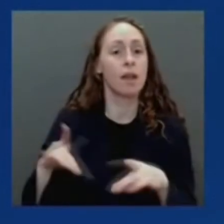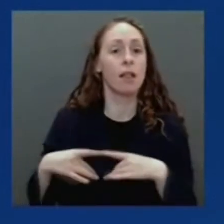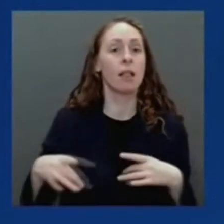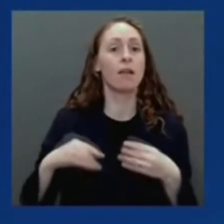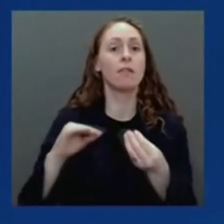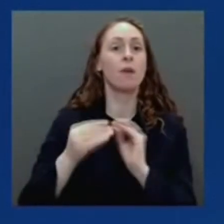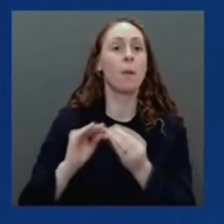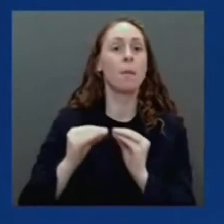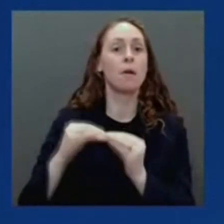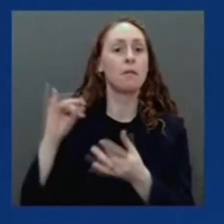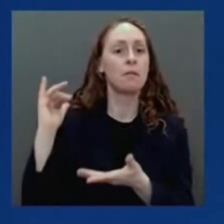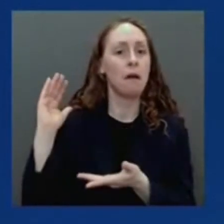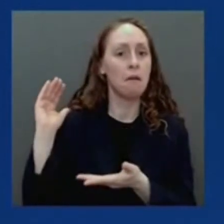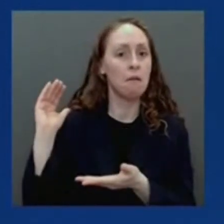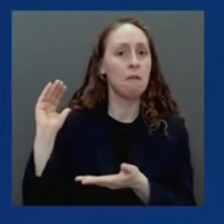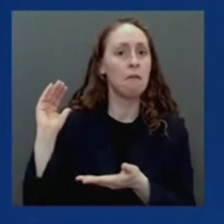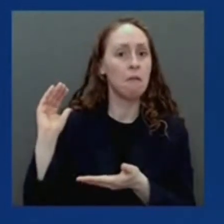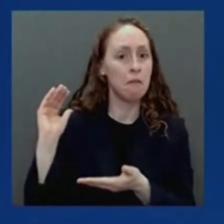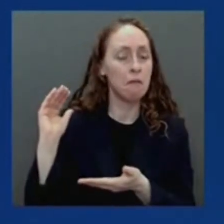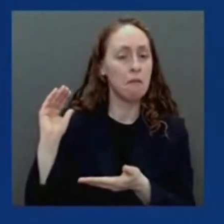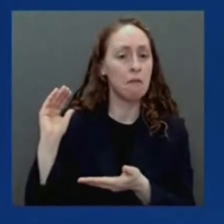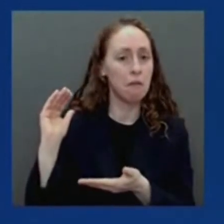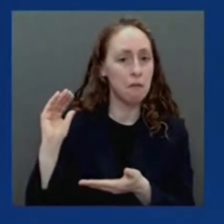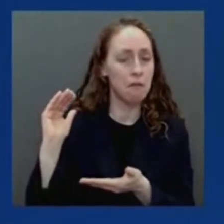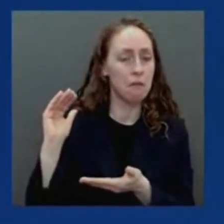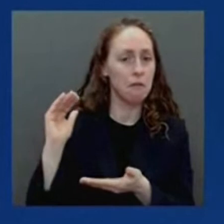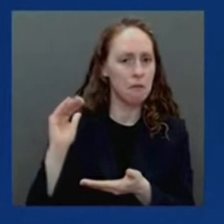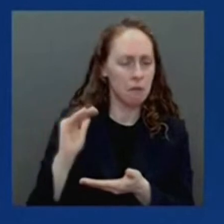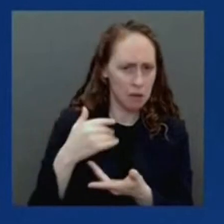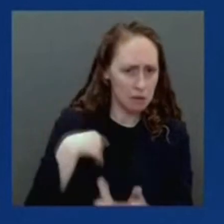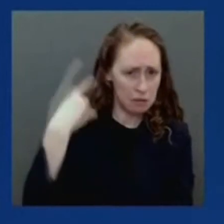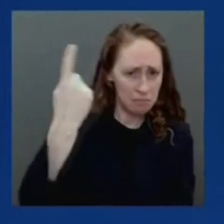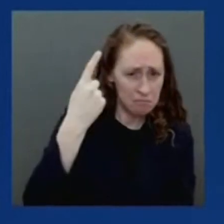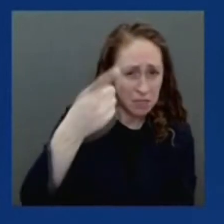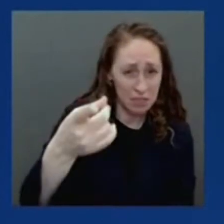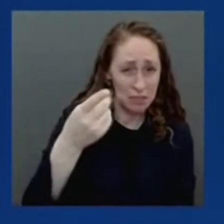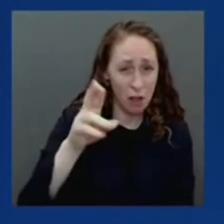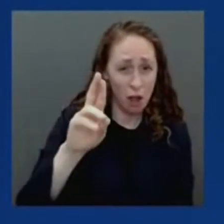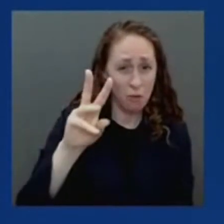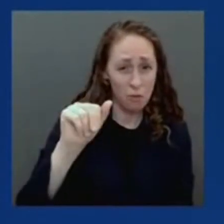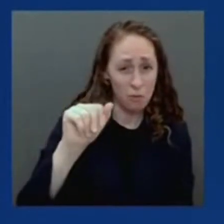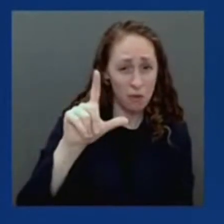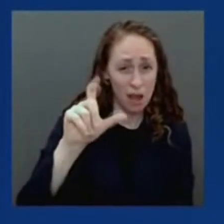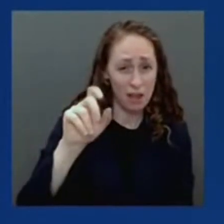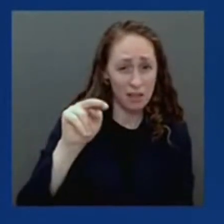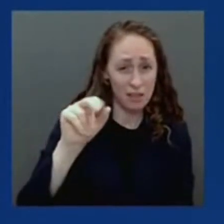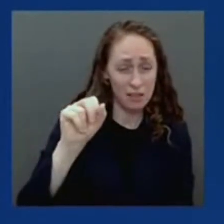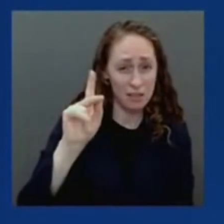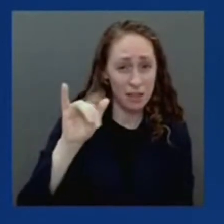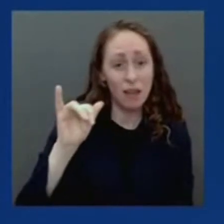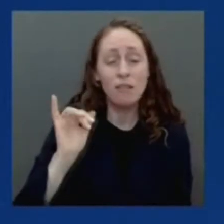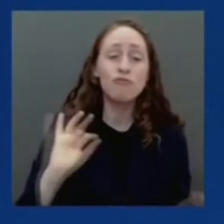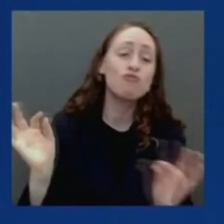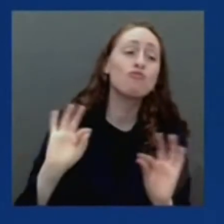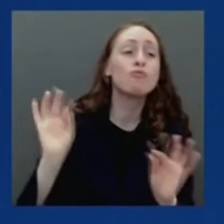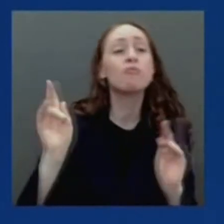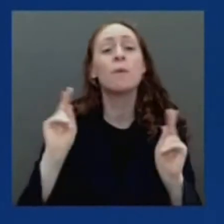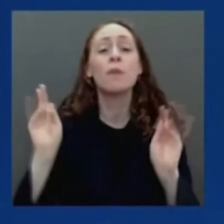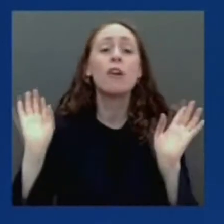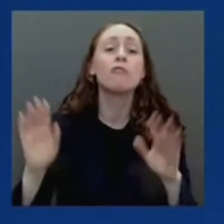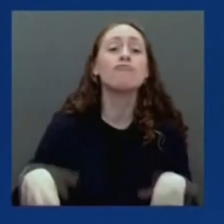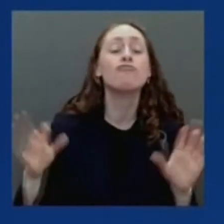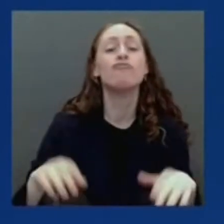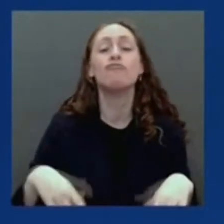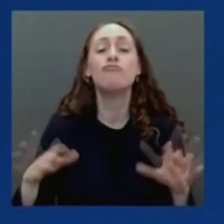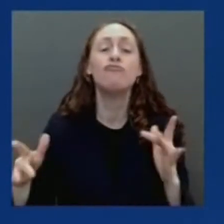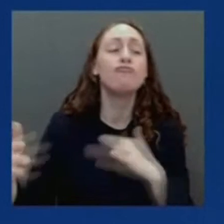should start to change their habits and it's okay now to maybe gather in groups more, to go out to bars and restaurants?